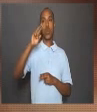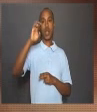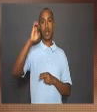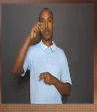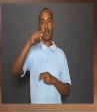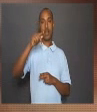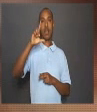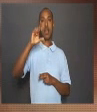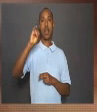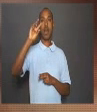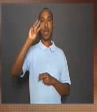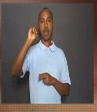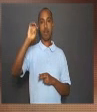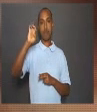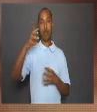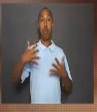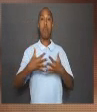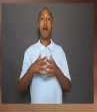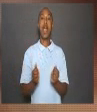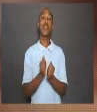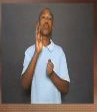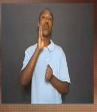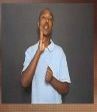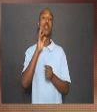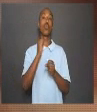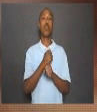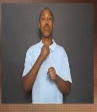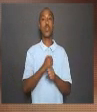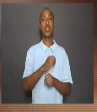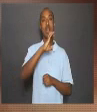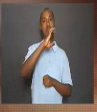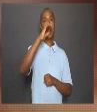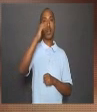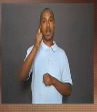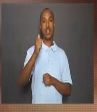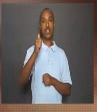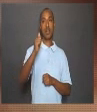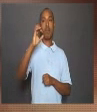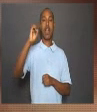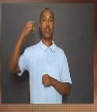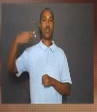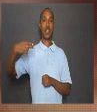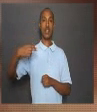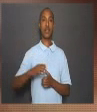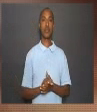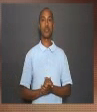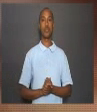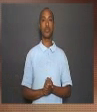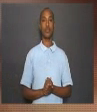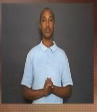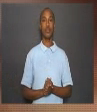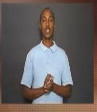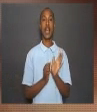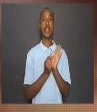combines with water to produce calcium hydroxide.